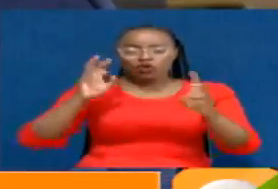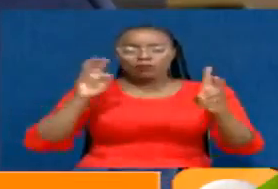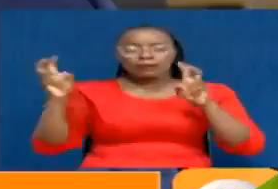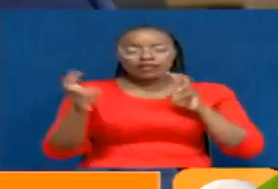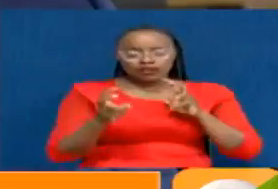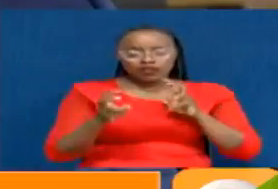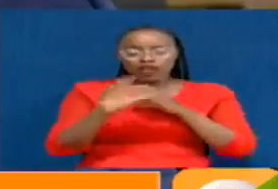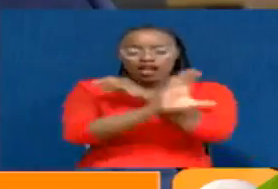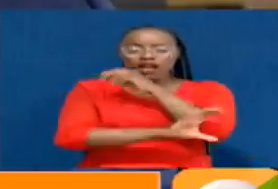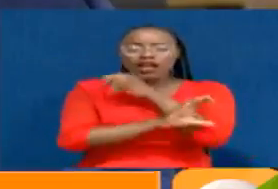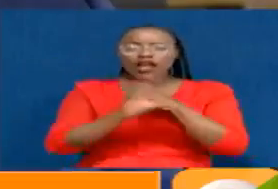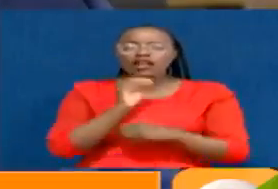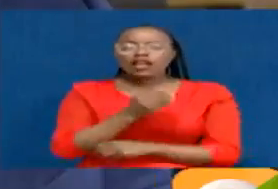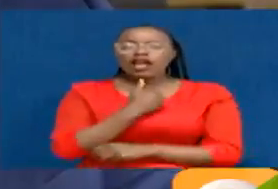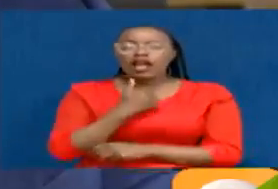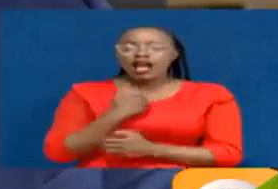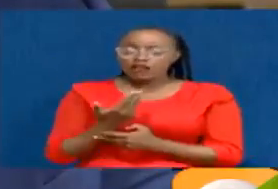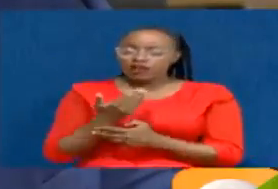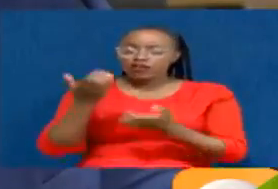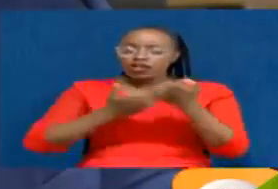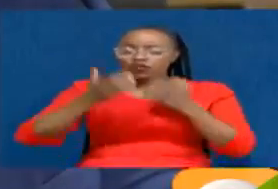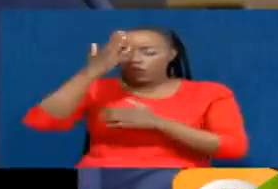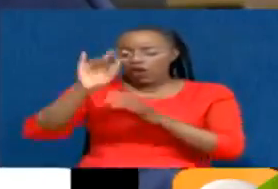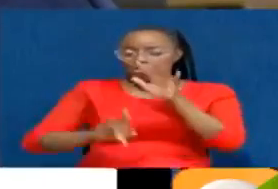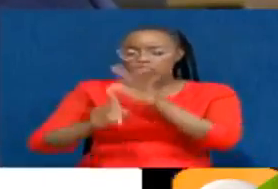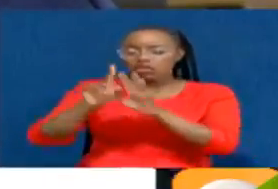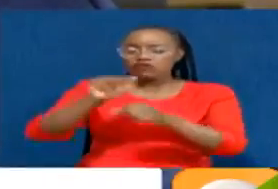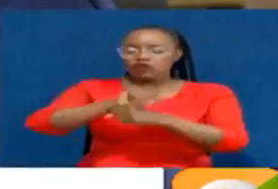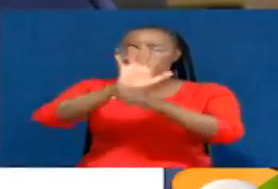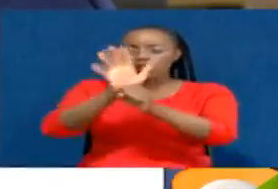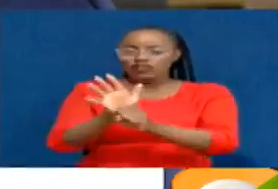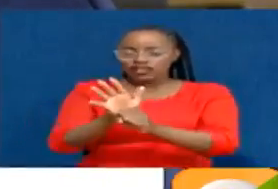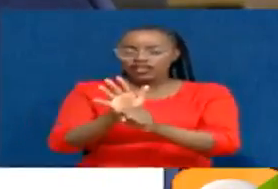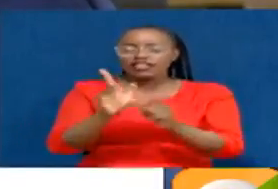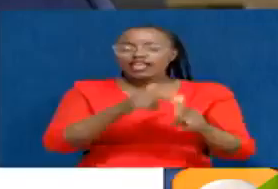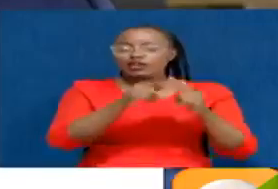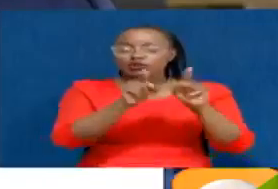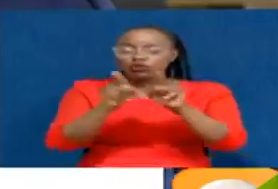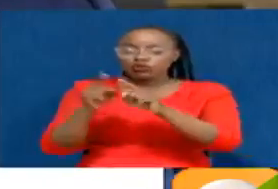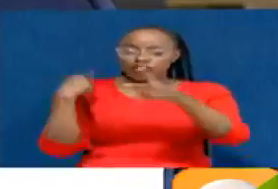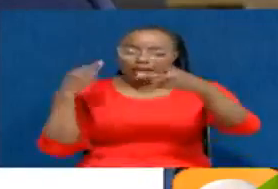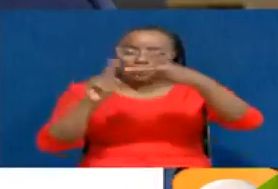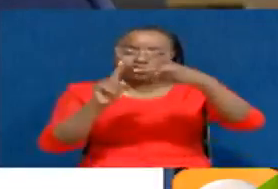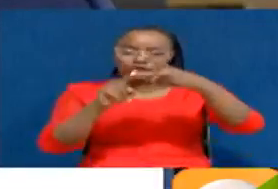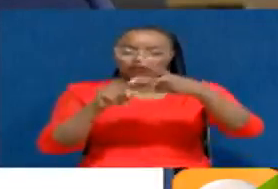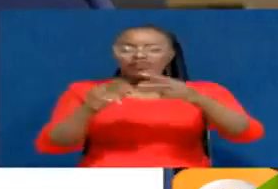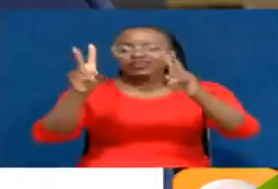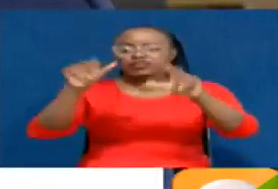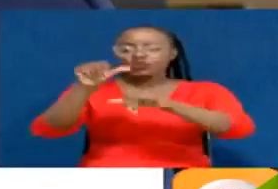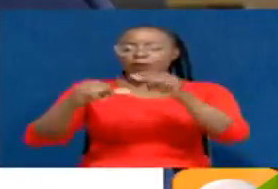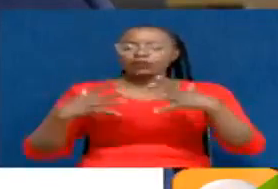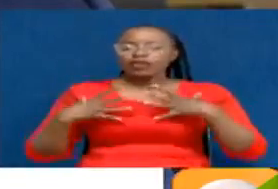perspective, our country has had an economic downturn because of the pandemic. And the second thing is around